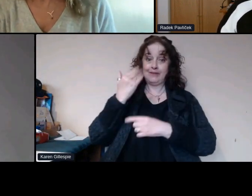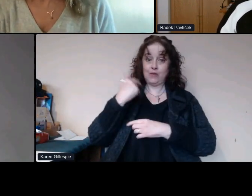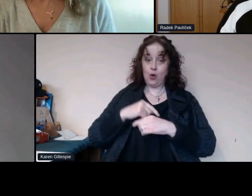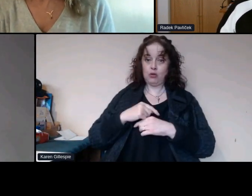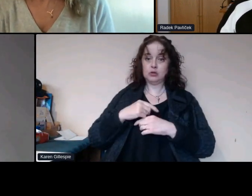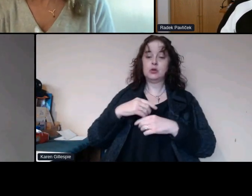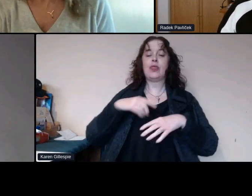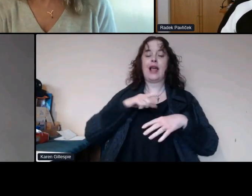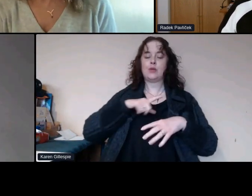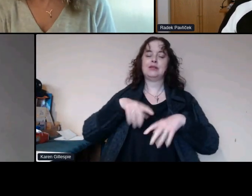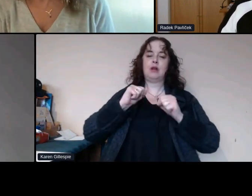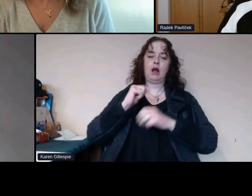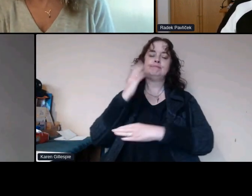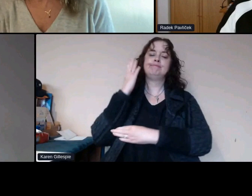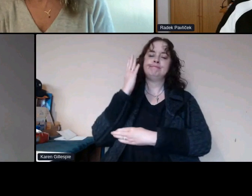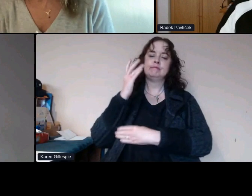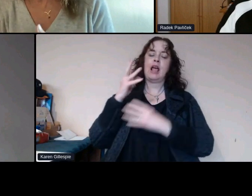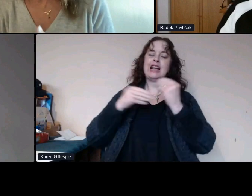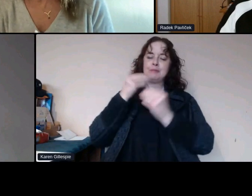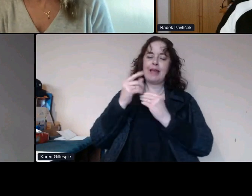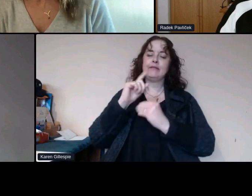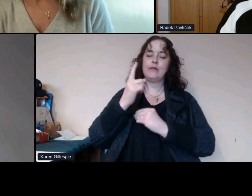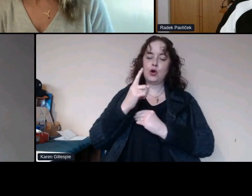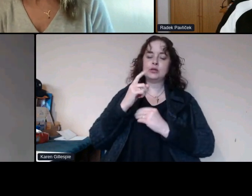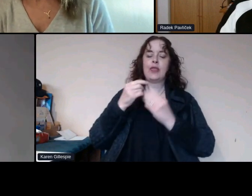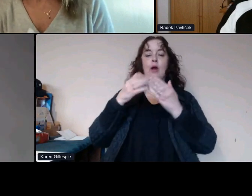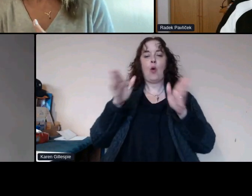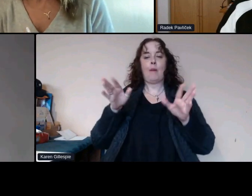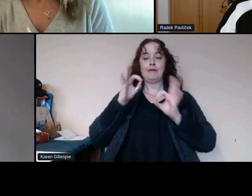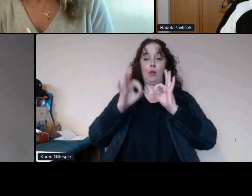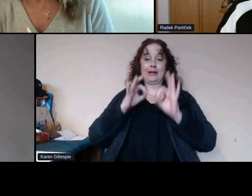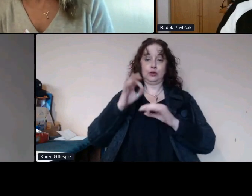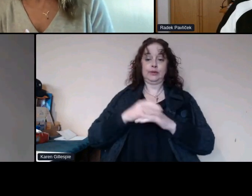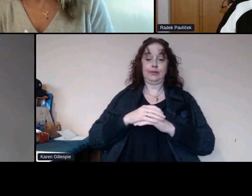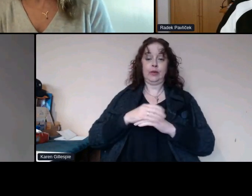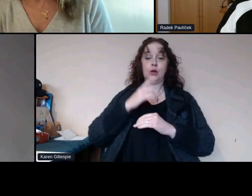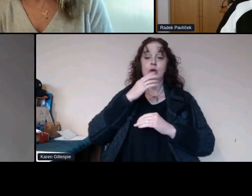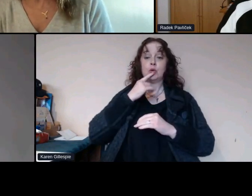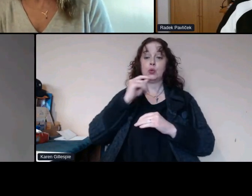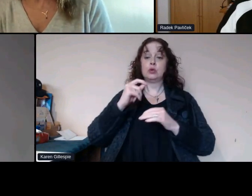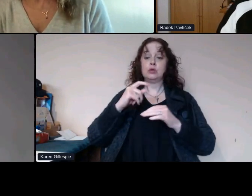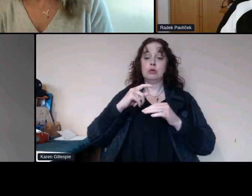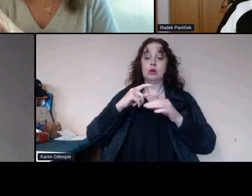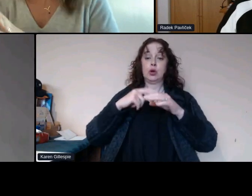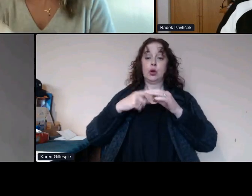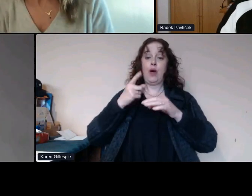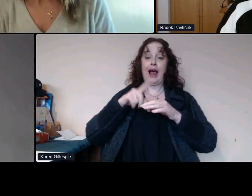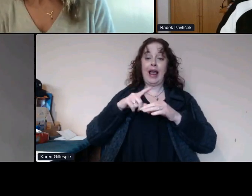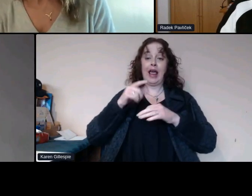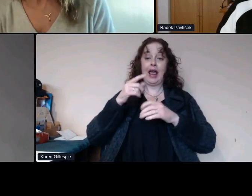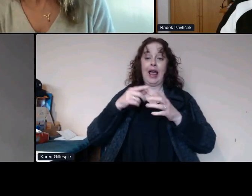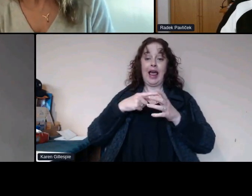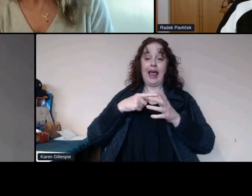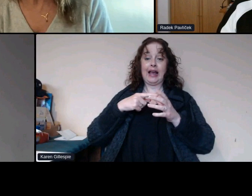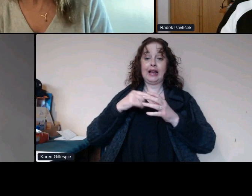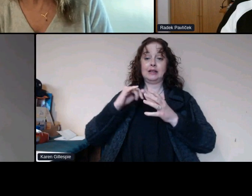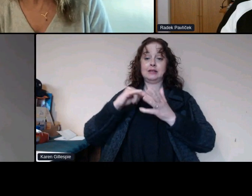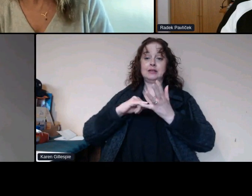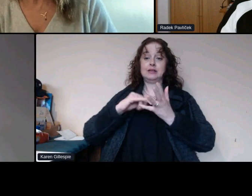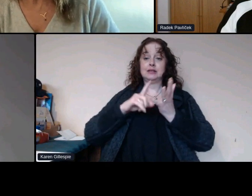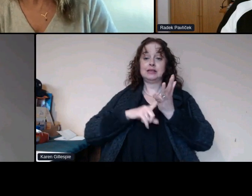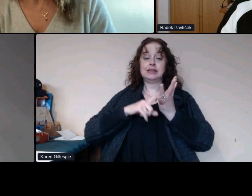short presentation and then we open up for questions. So you can use the Q&A function in this Slido, which is called